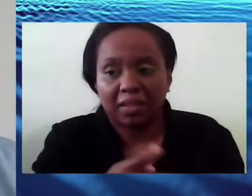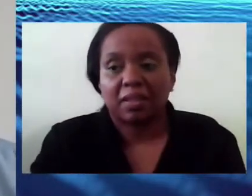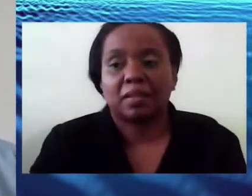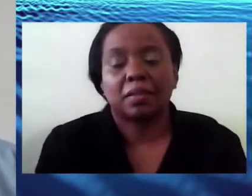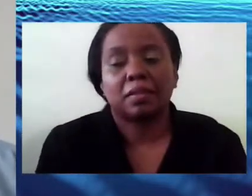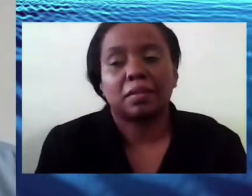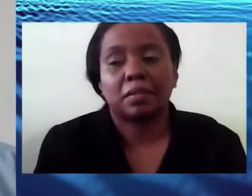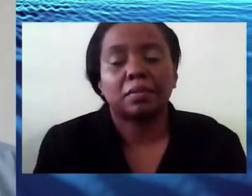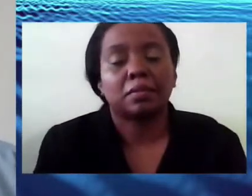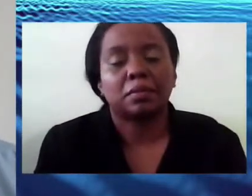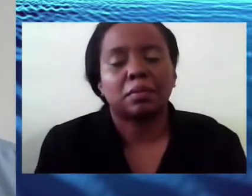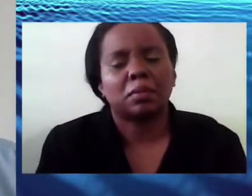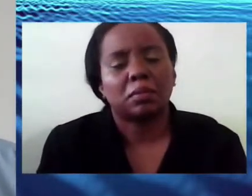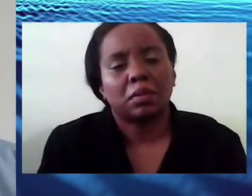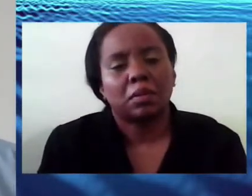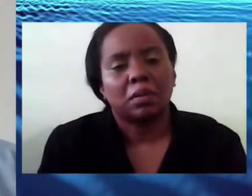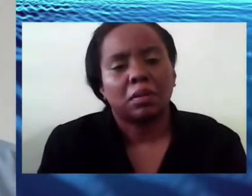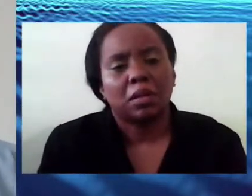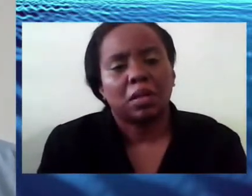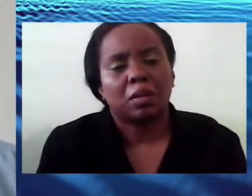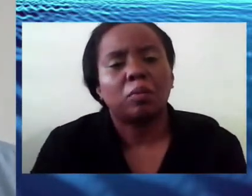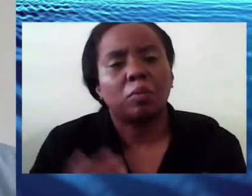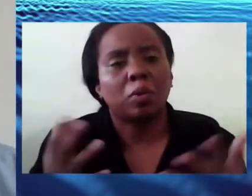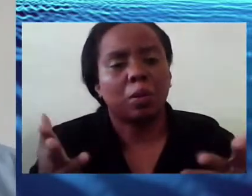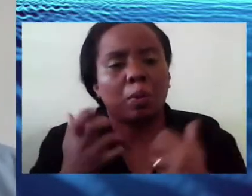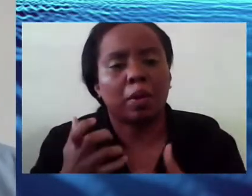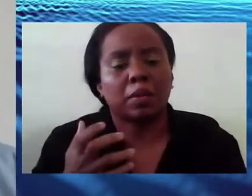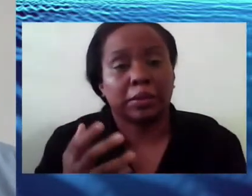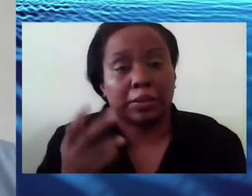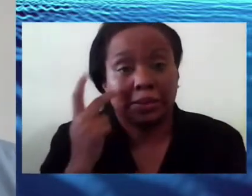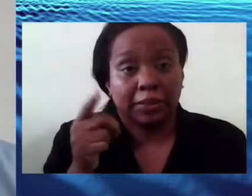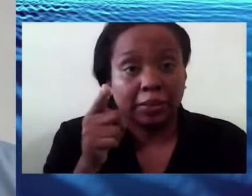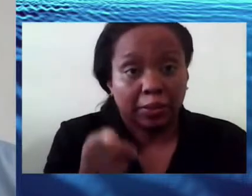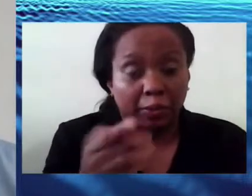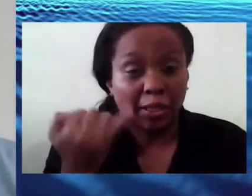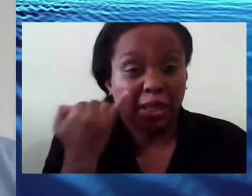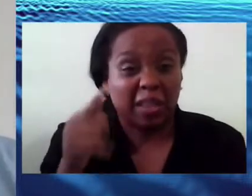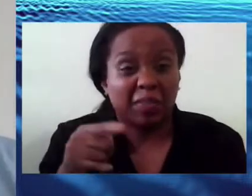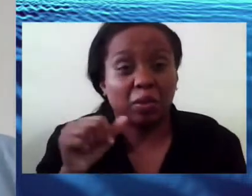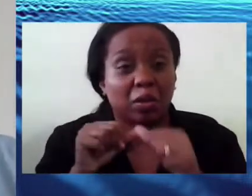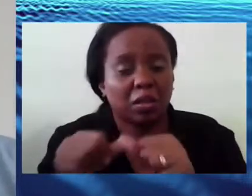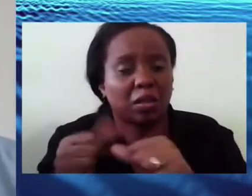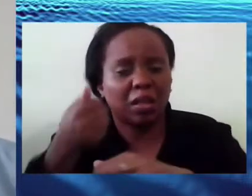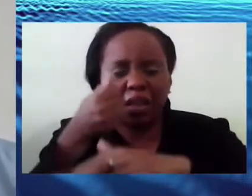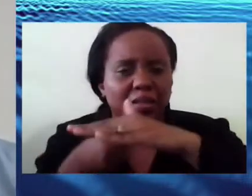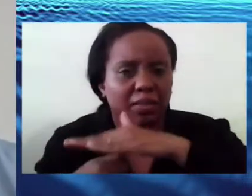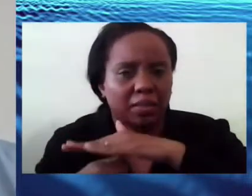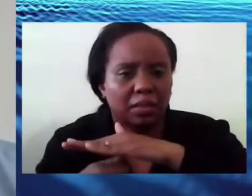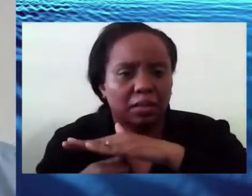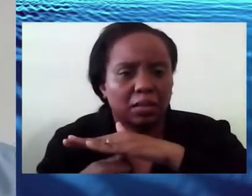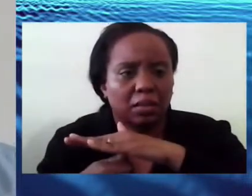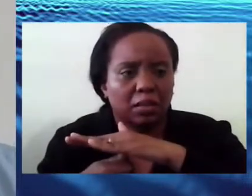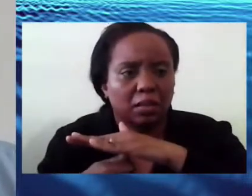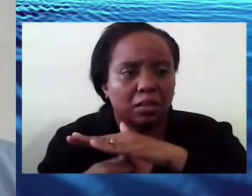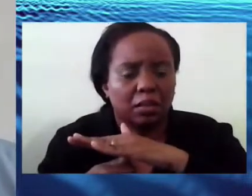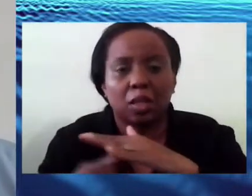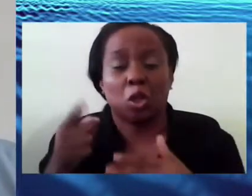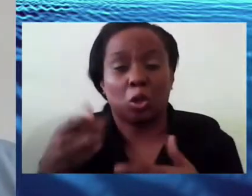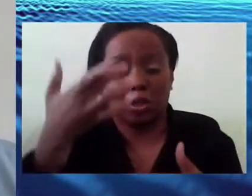want to find you, because if you remain in hiding, if you remain knowing that you have symptoms